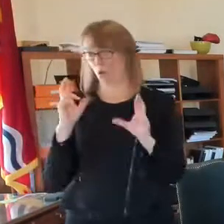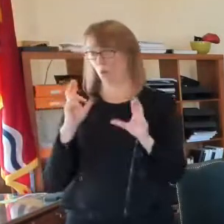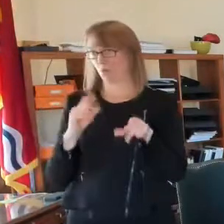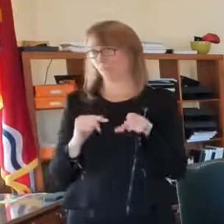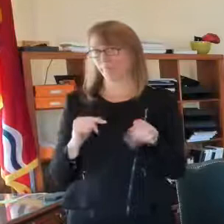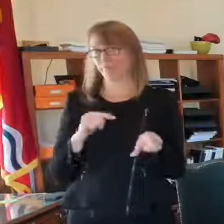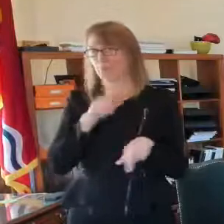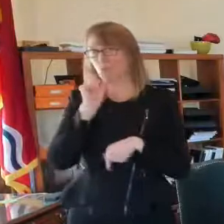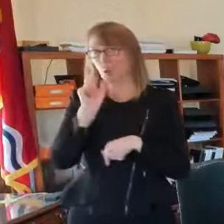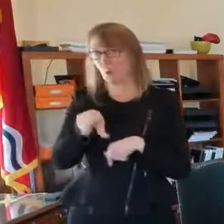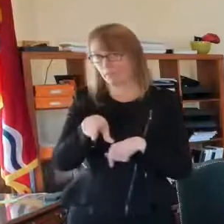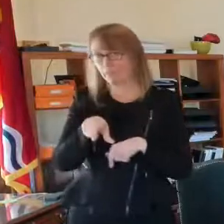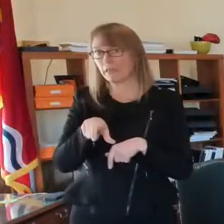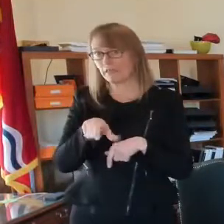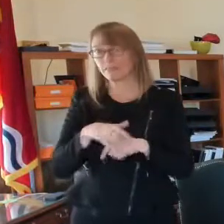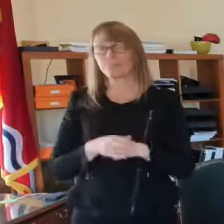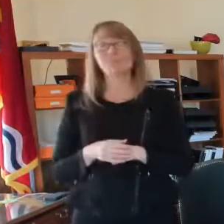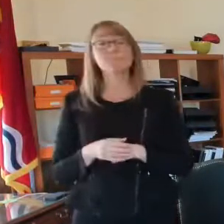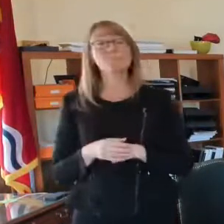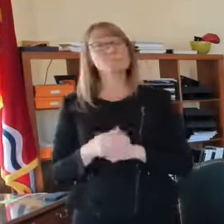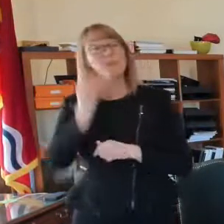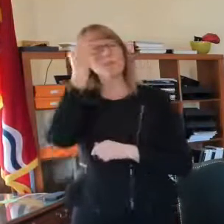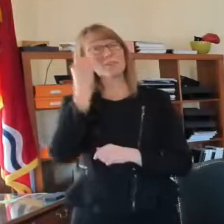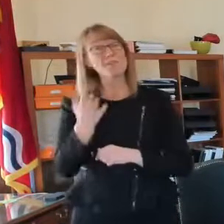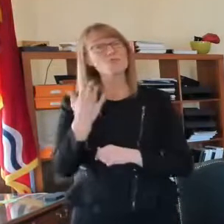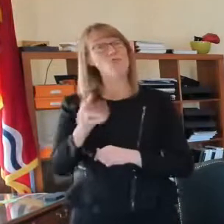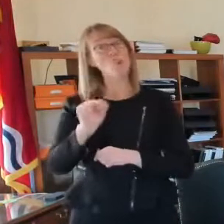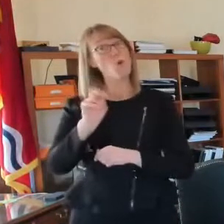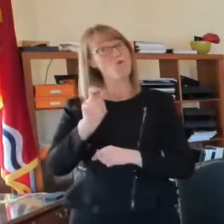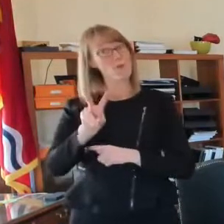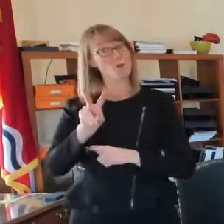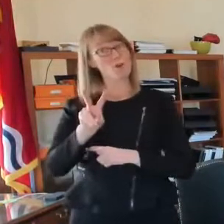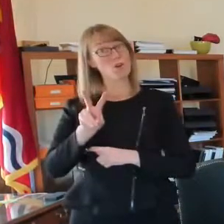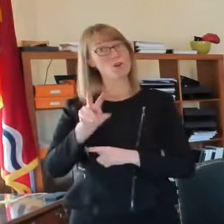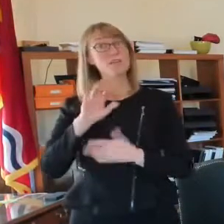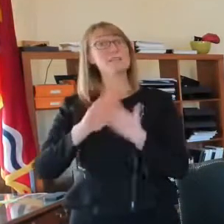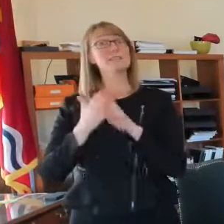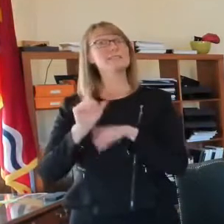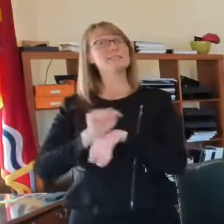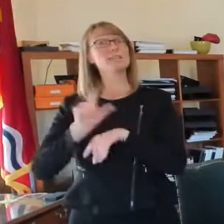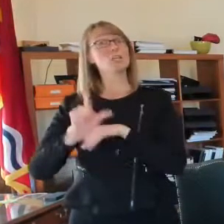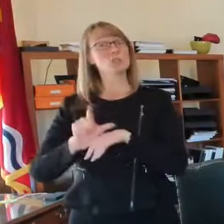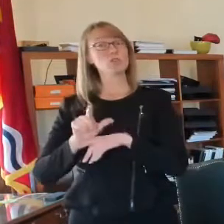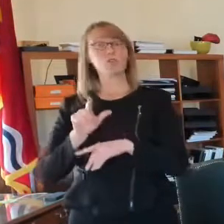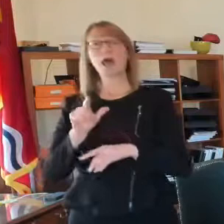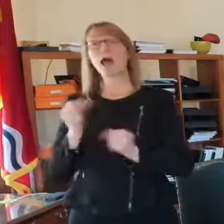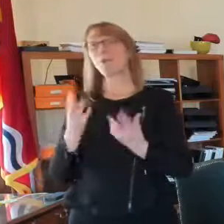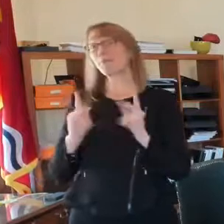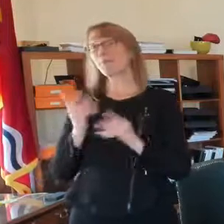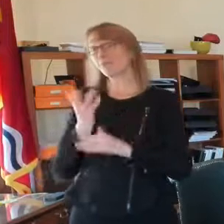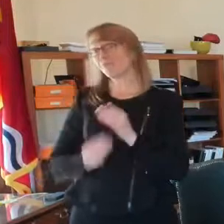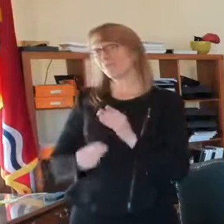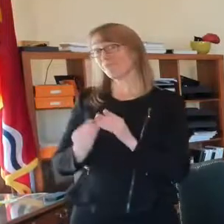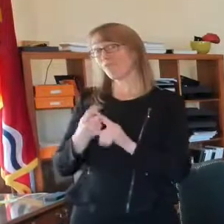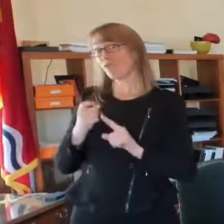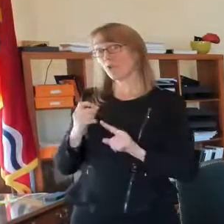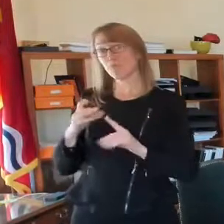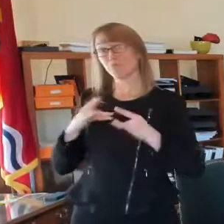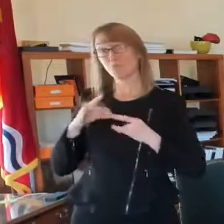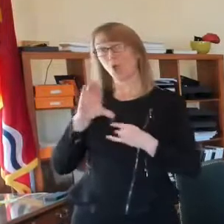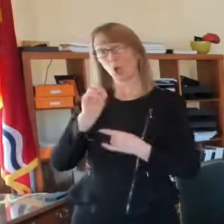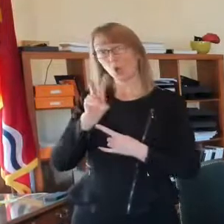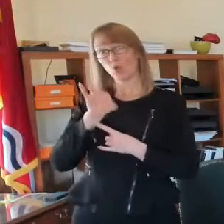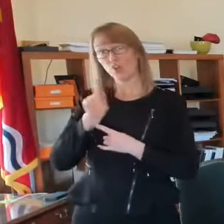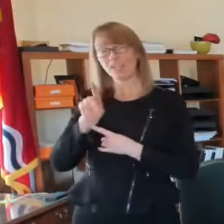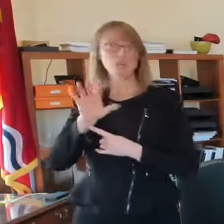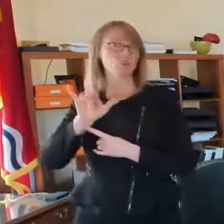you that in the month of November, in the city of St. Louis, there were 25 deaths from COVID. Give you a